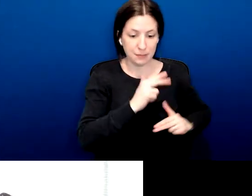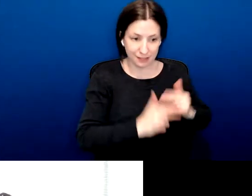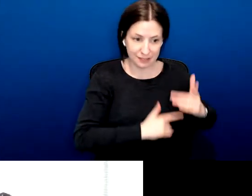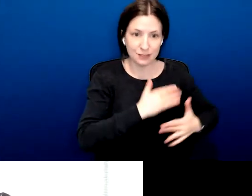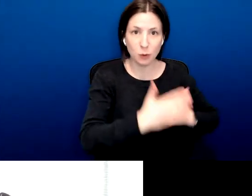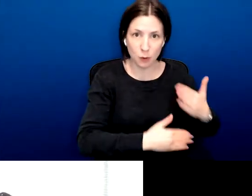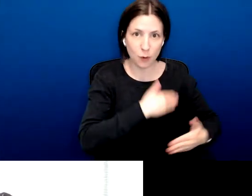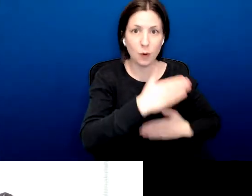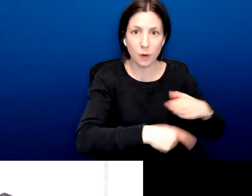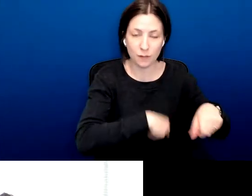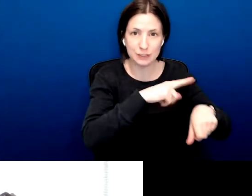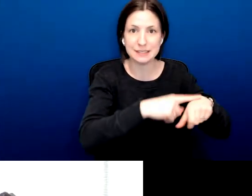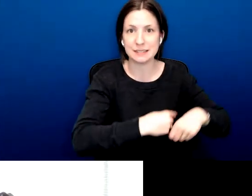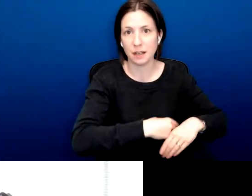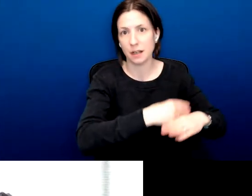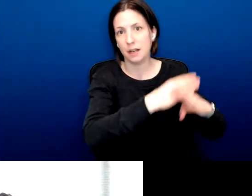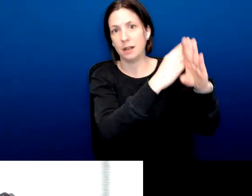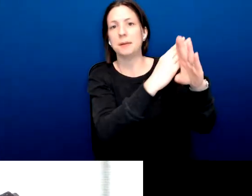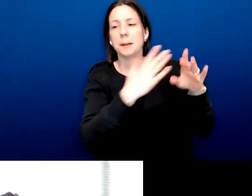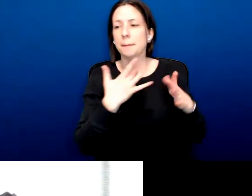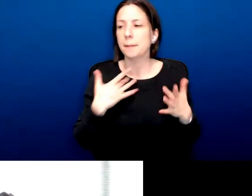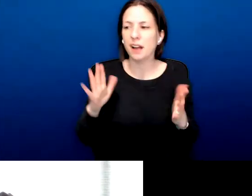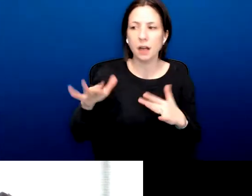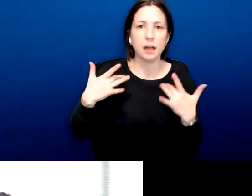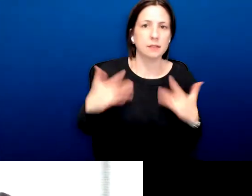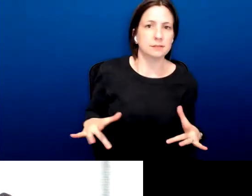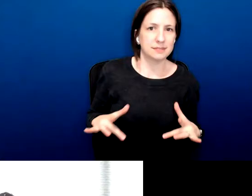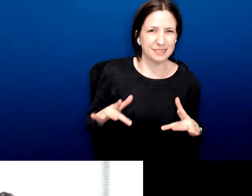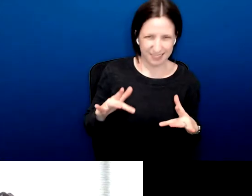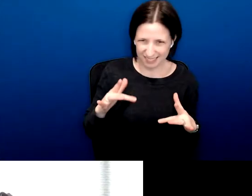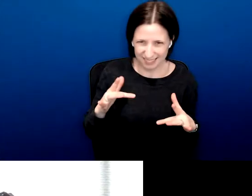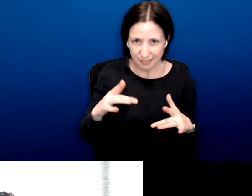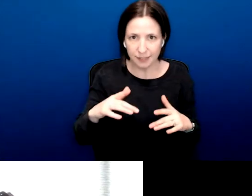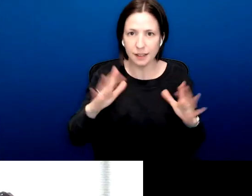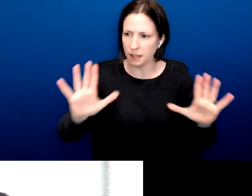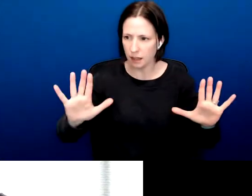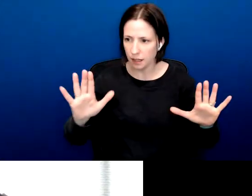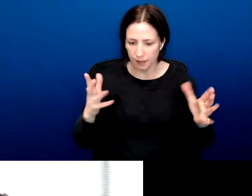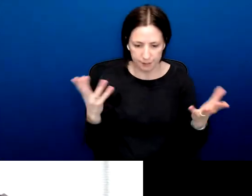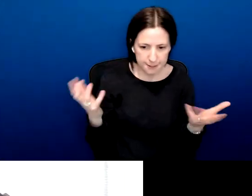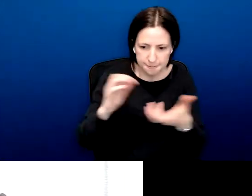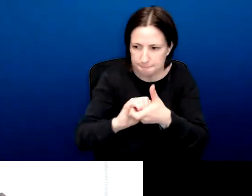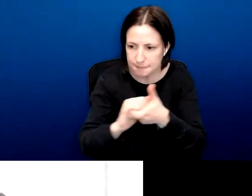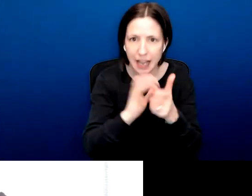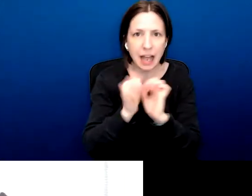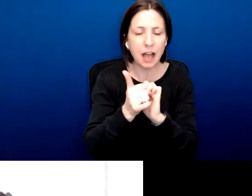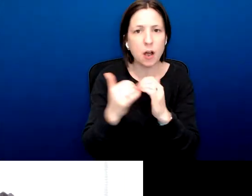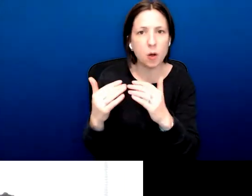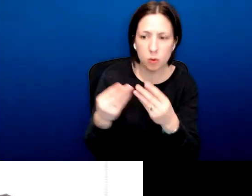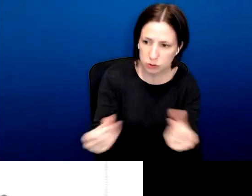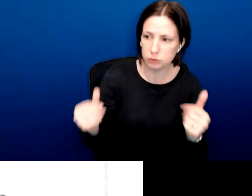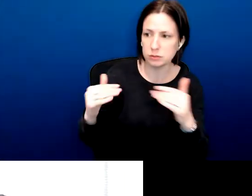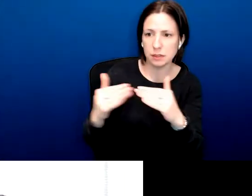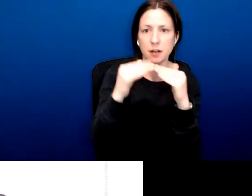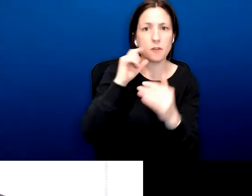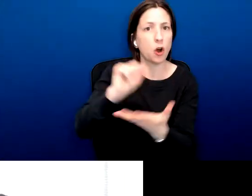as opposed to trying to create solutions that make it equitable for all. Let's just engage in these things that are easier, more convenient, that we've already